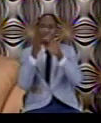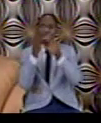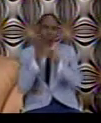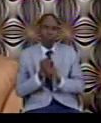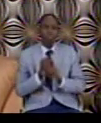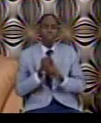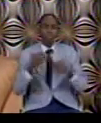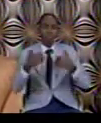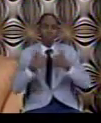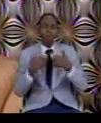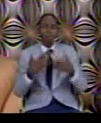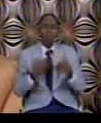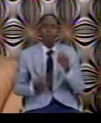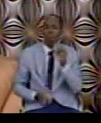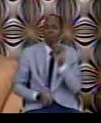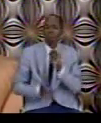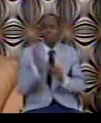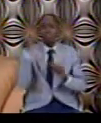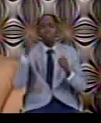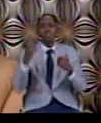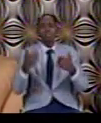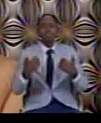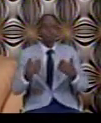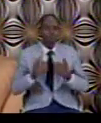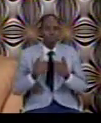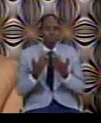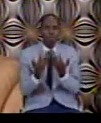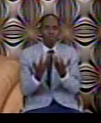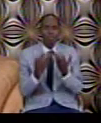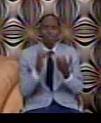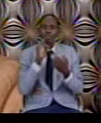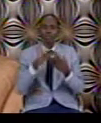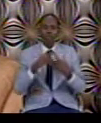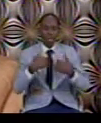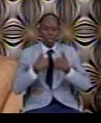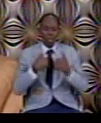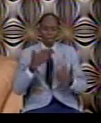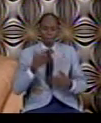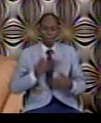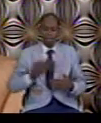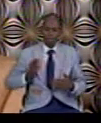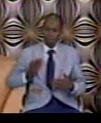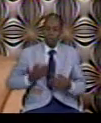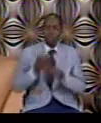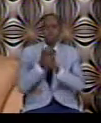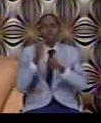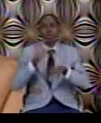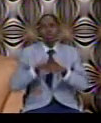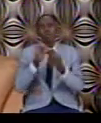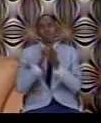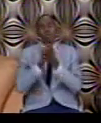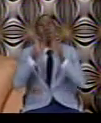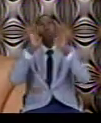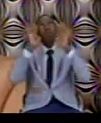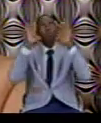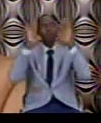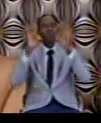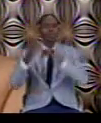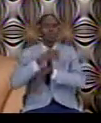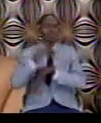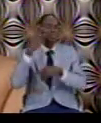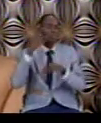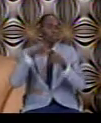greatest desire is to have my soul saved for that wonderful day. Look at the verse 36 again.